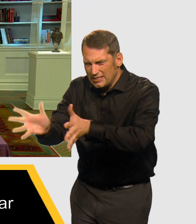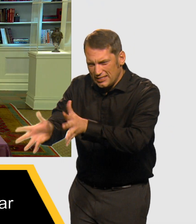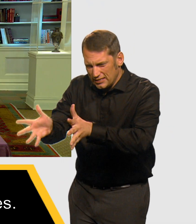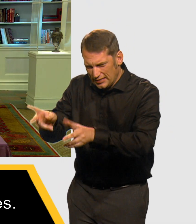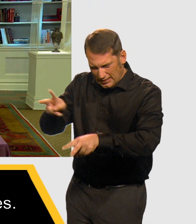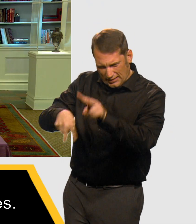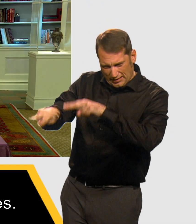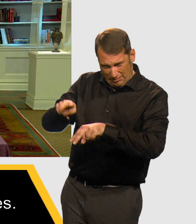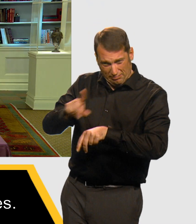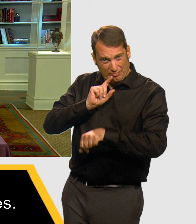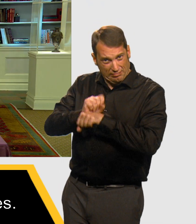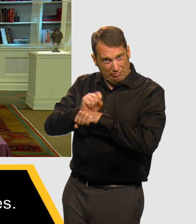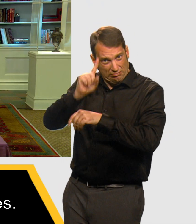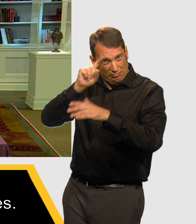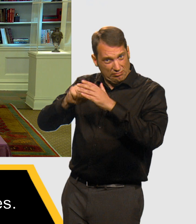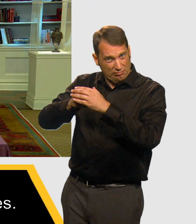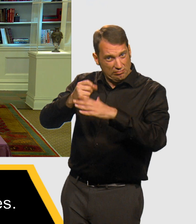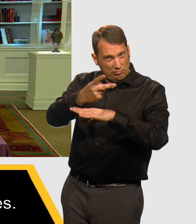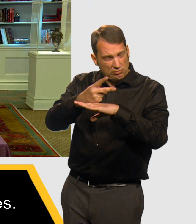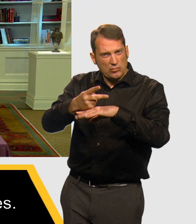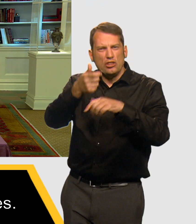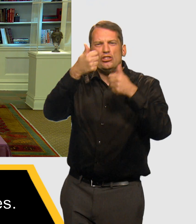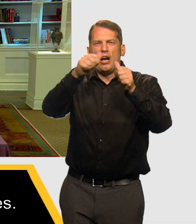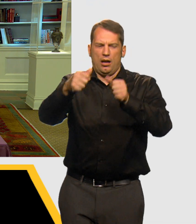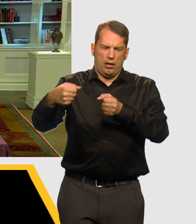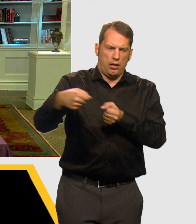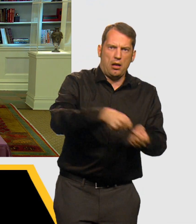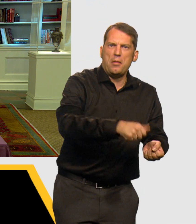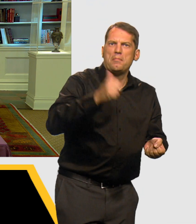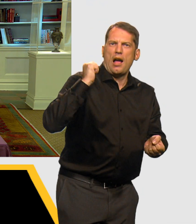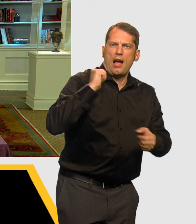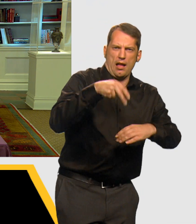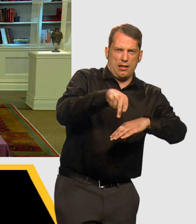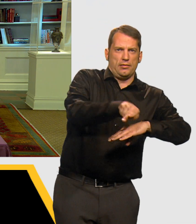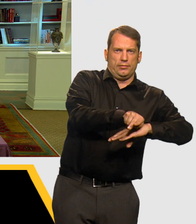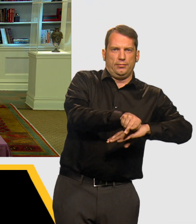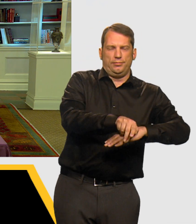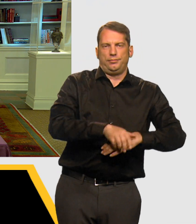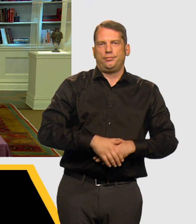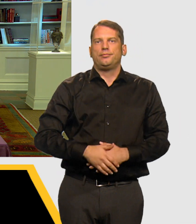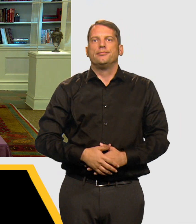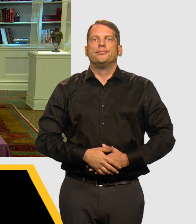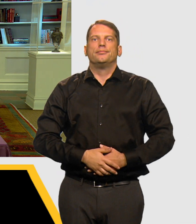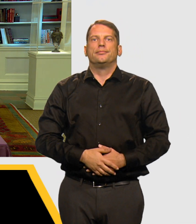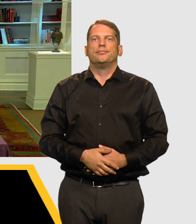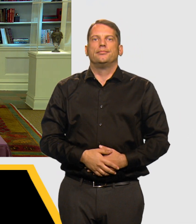stimulate steps to determine if this is an opioid overdose. Try to put the person on their back.